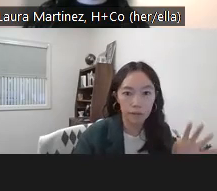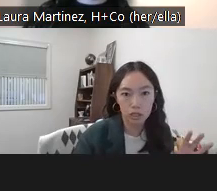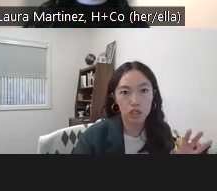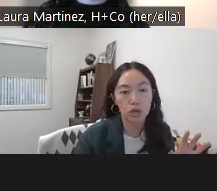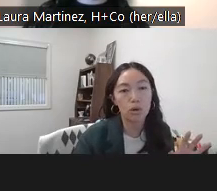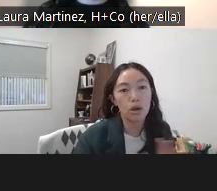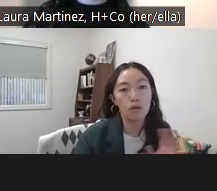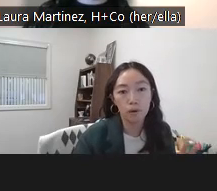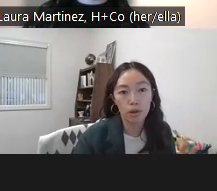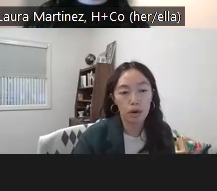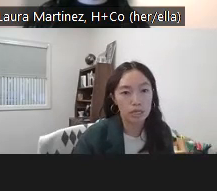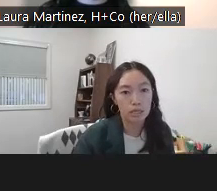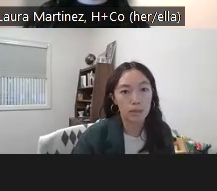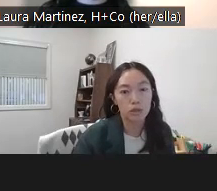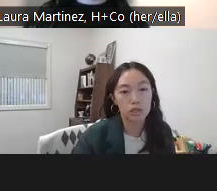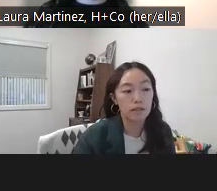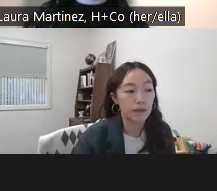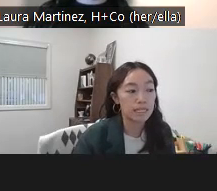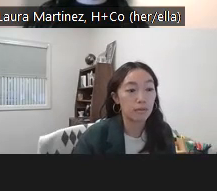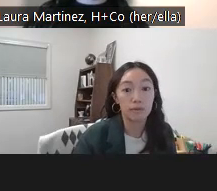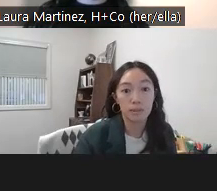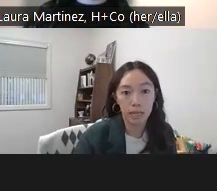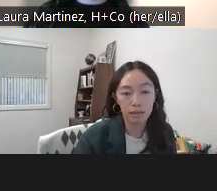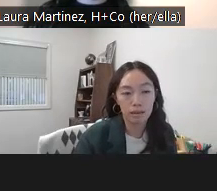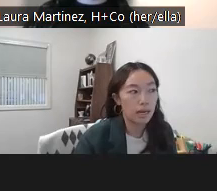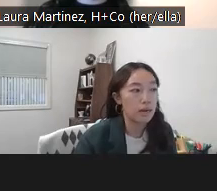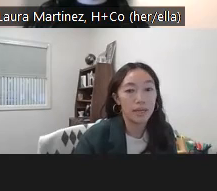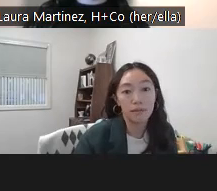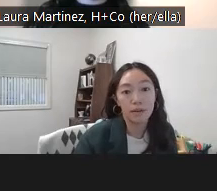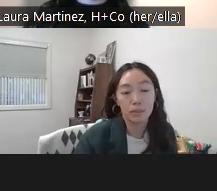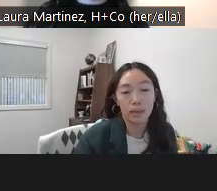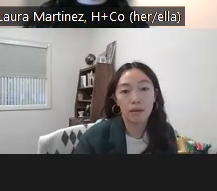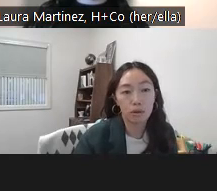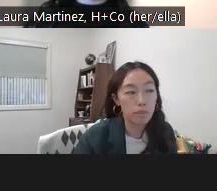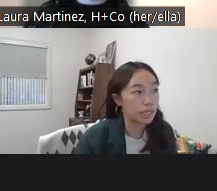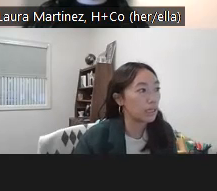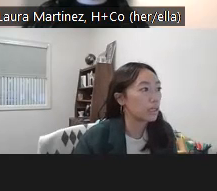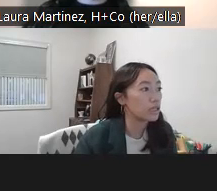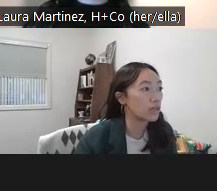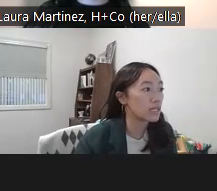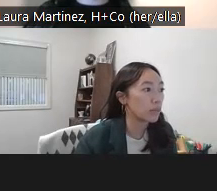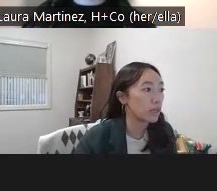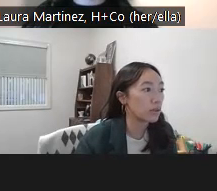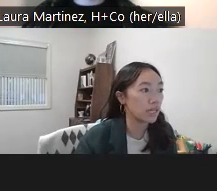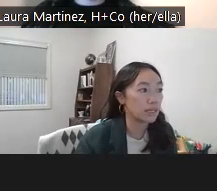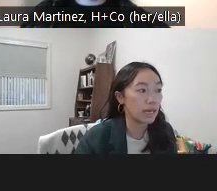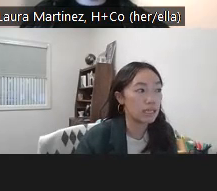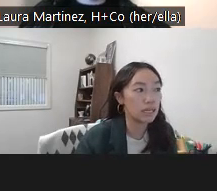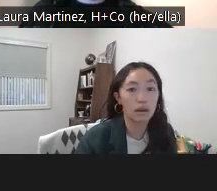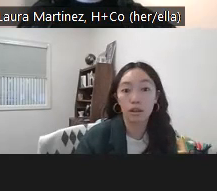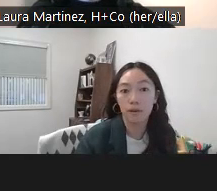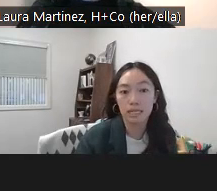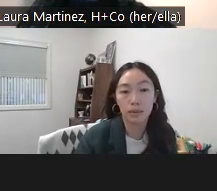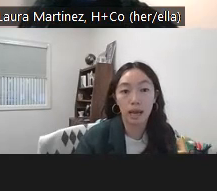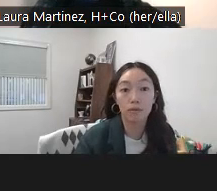of a graphic to show overall across these measures, the funds that we've spent and the funds that we have remaining. And so this number that you see at the